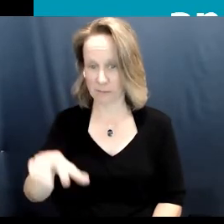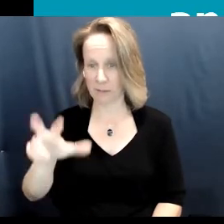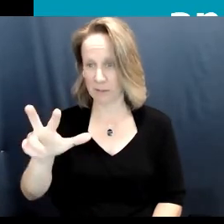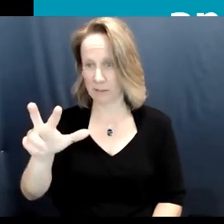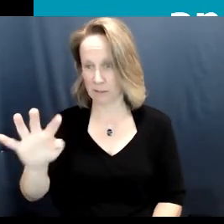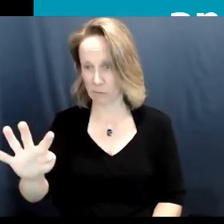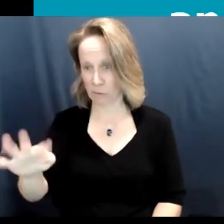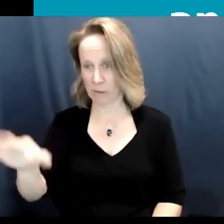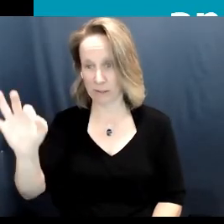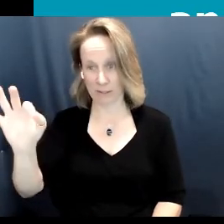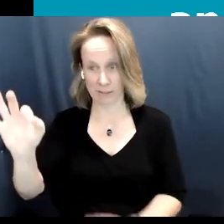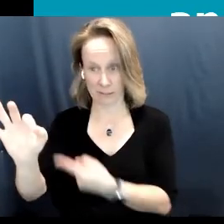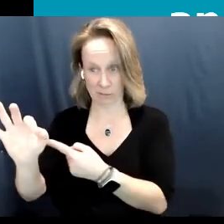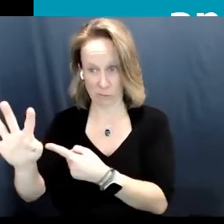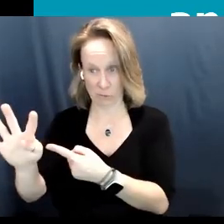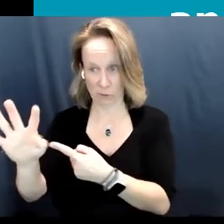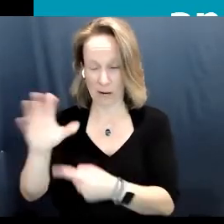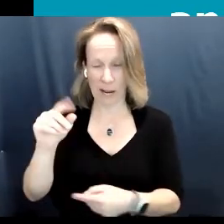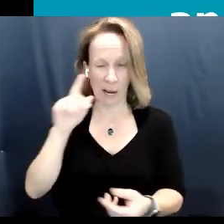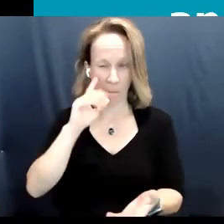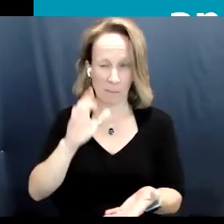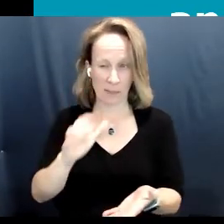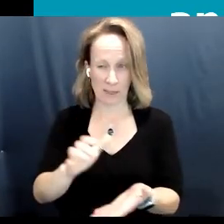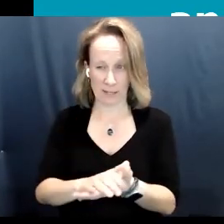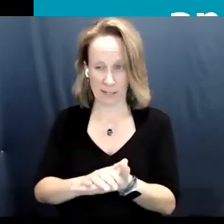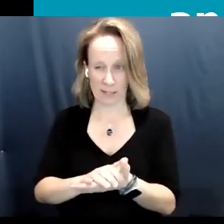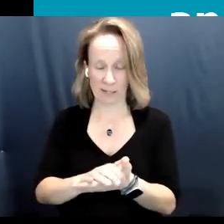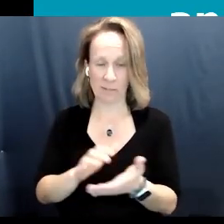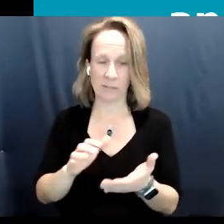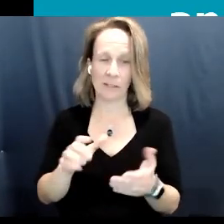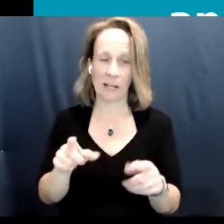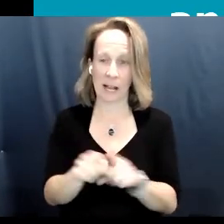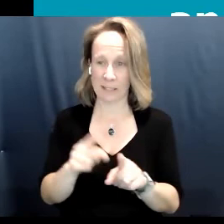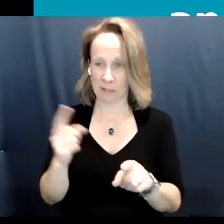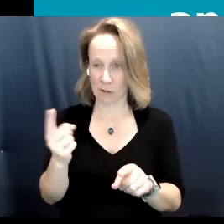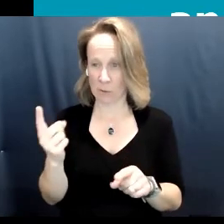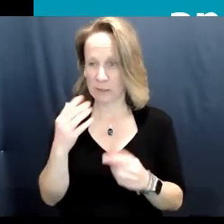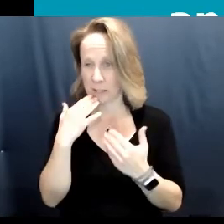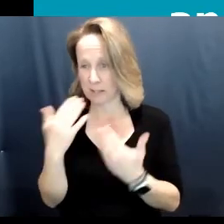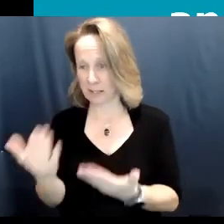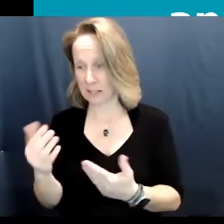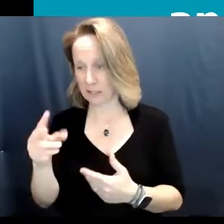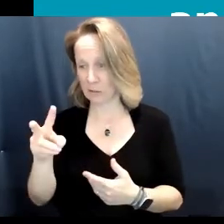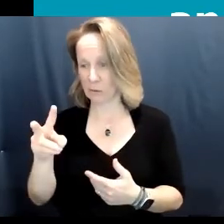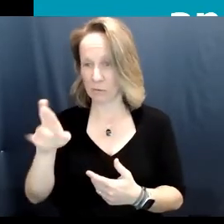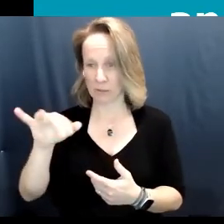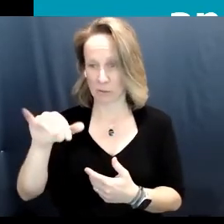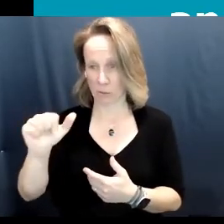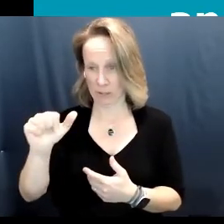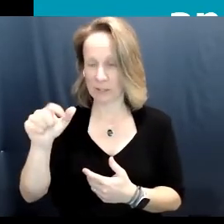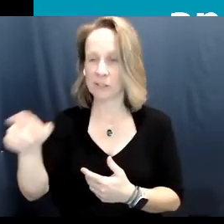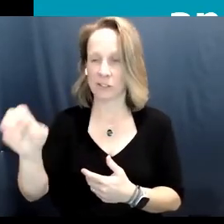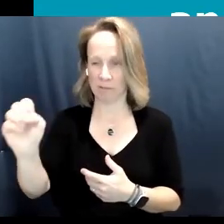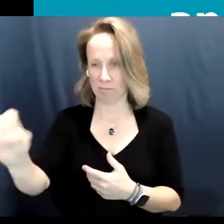513494. And I believe, as always, thank you, Victoria. She has dropped that in the chat.